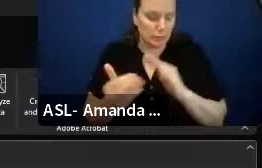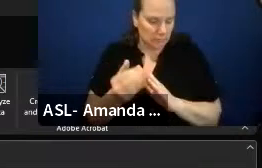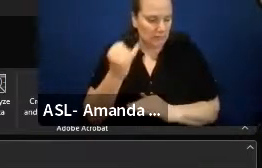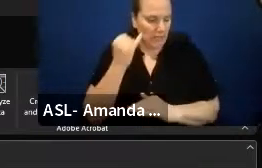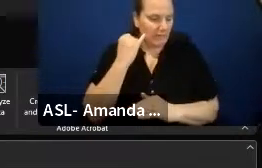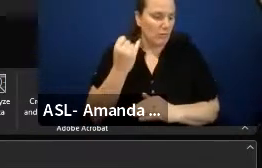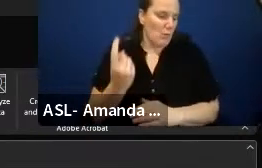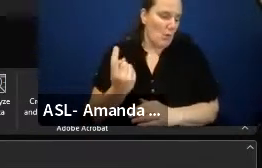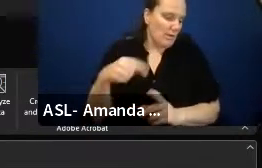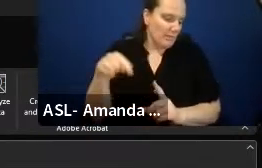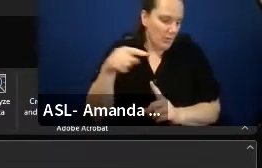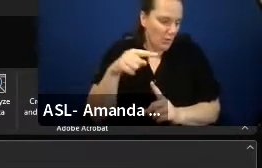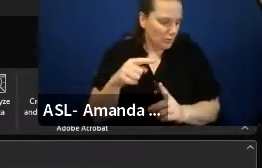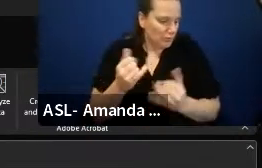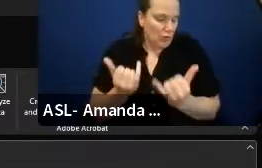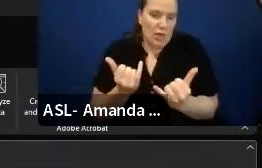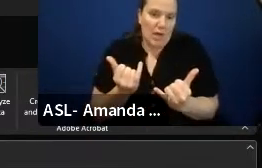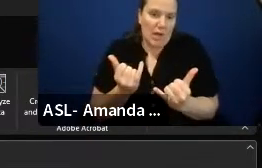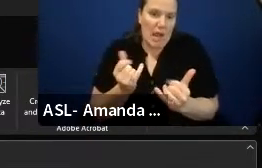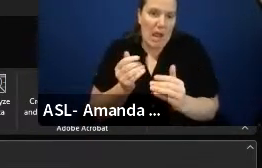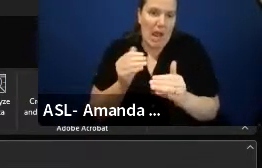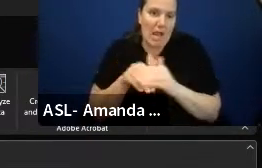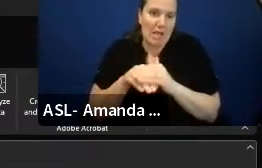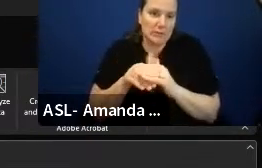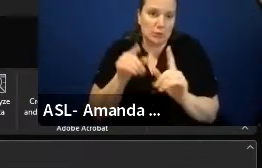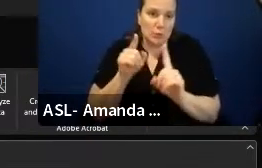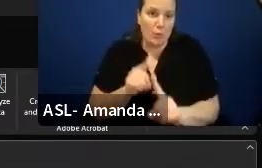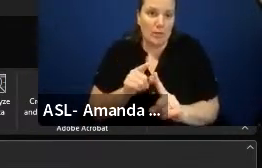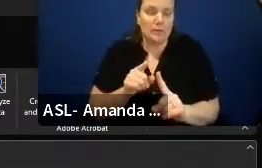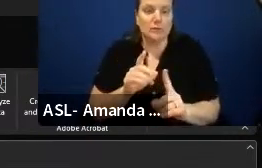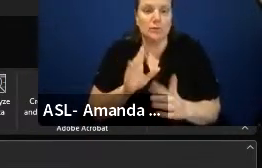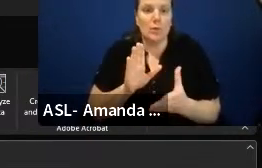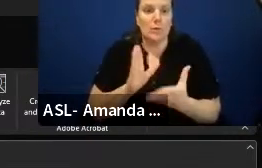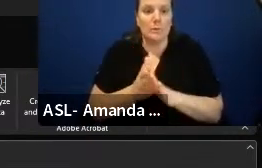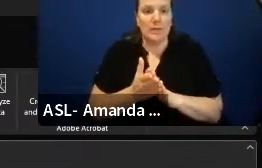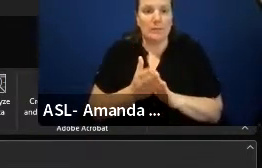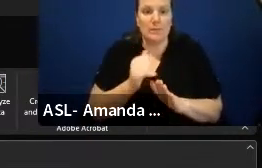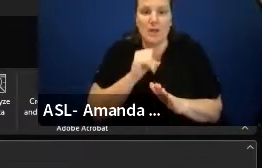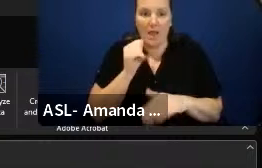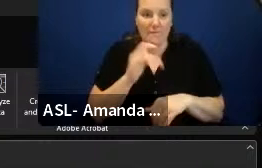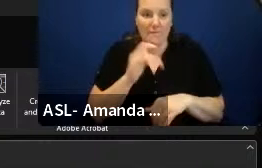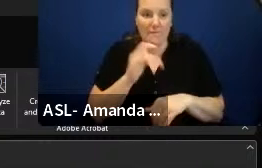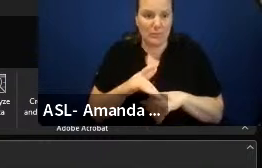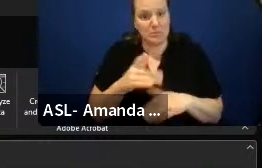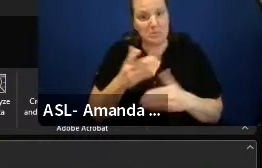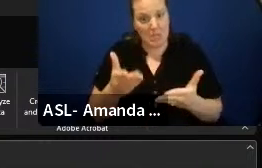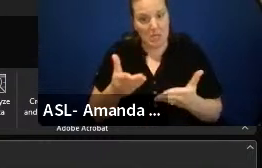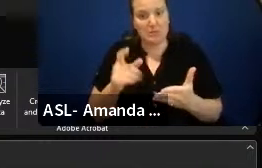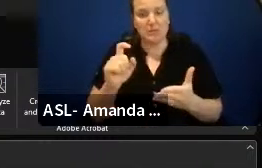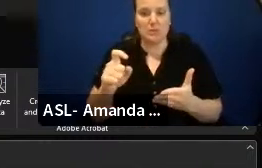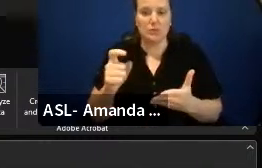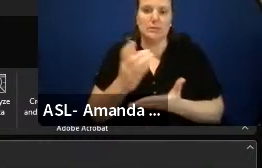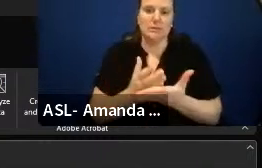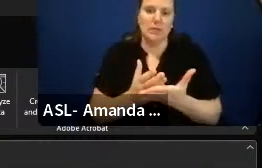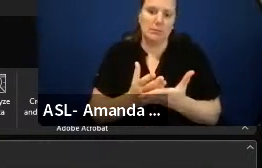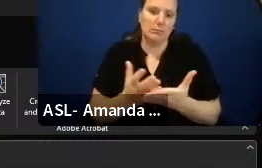those current access points is gonna be unavailable, then there needs to be some sort